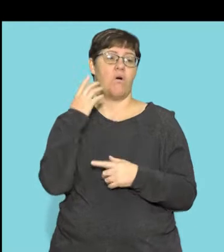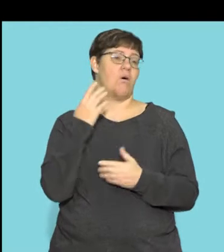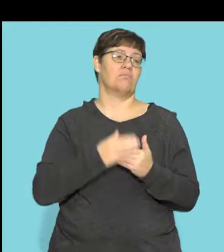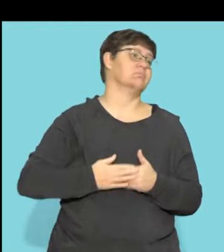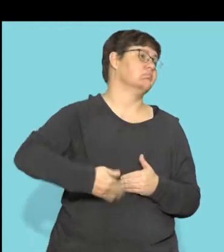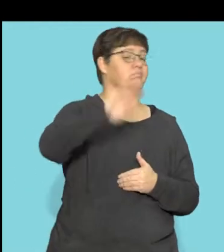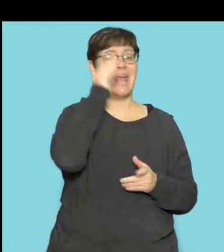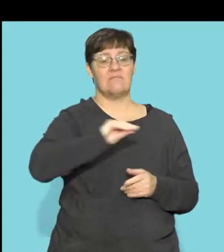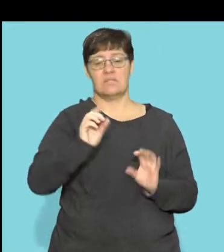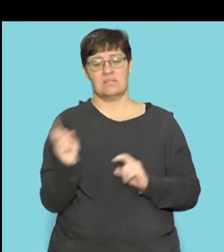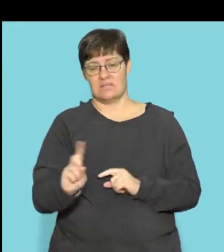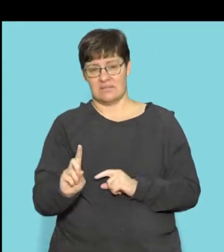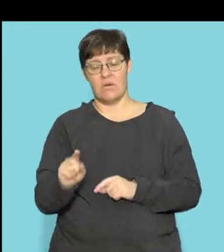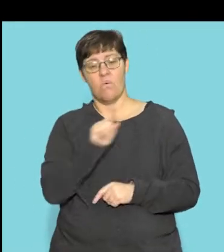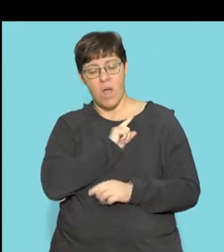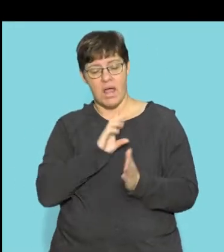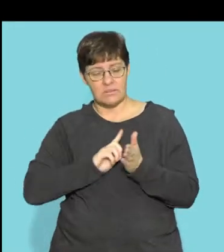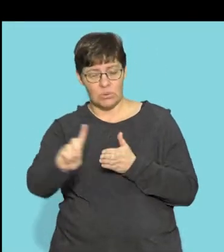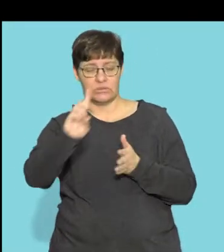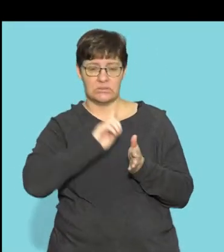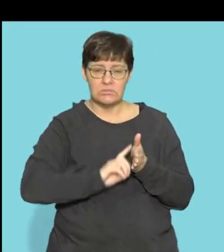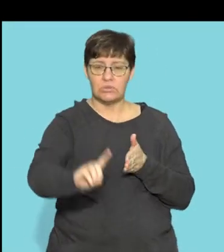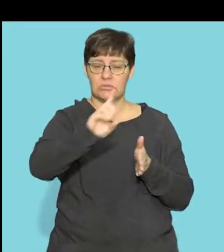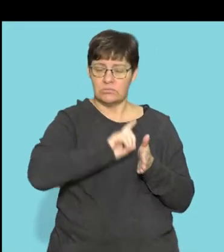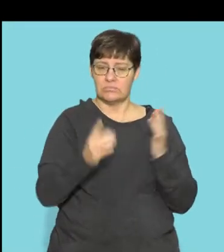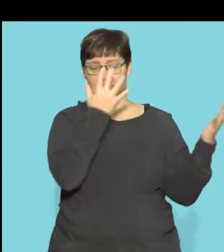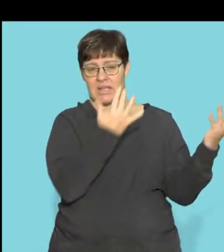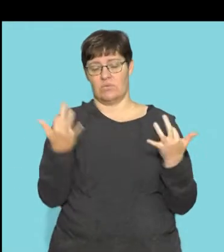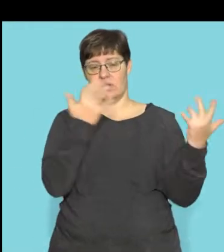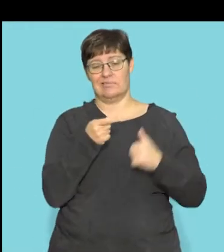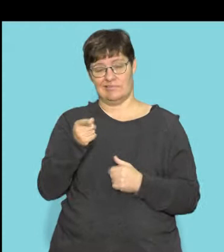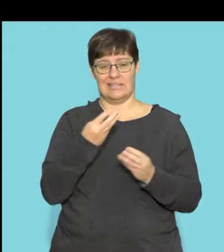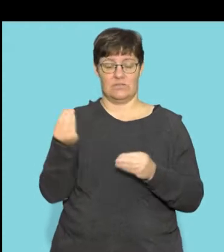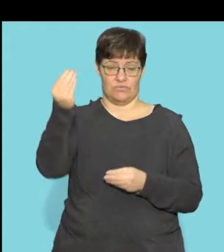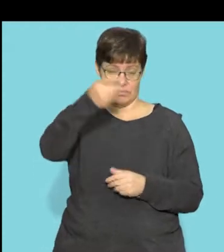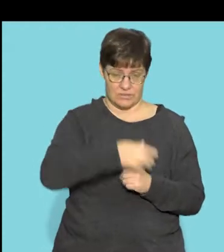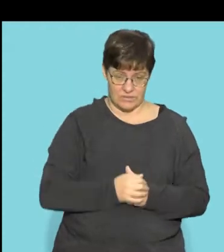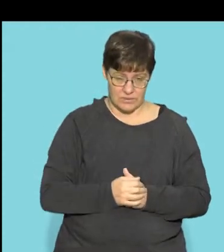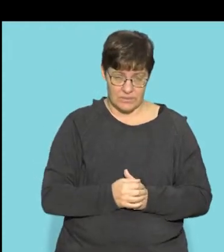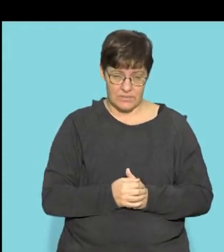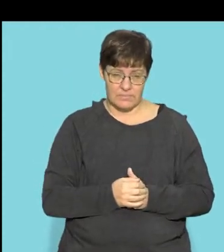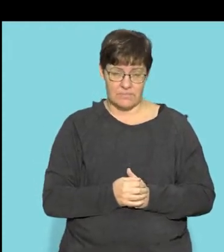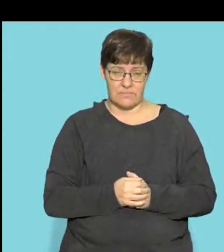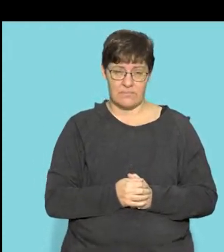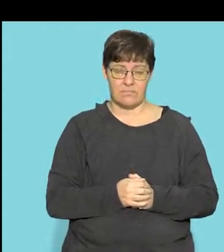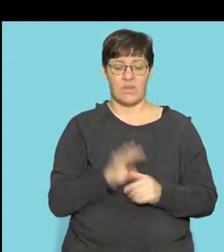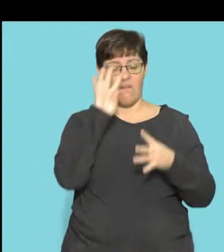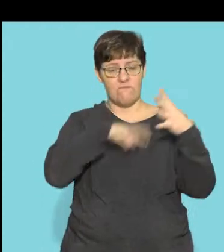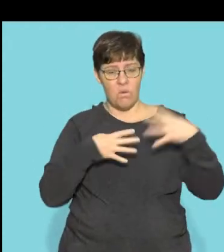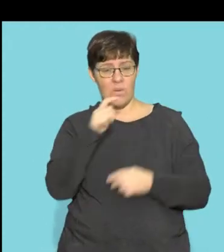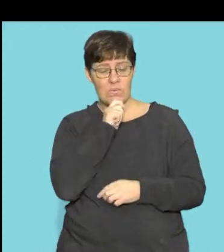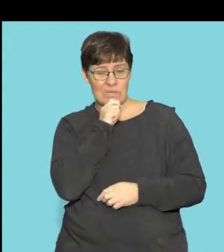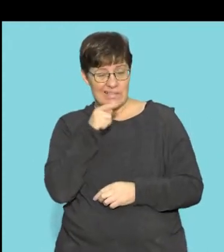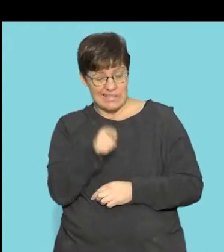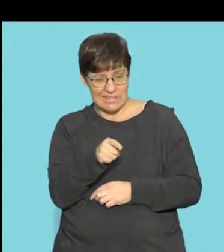your investment. As you are depositing, that's how they calculate the interest. This is the formula we use to